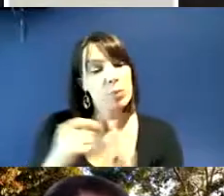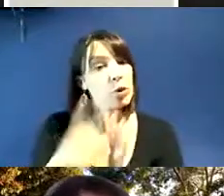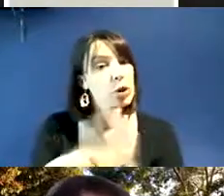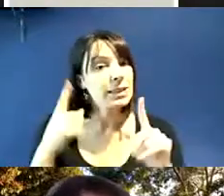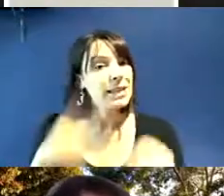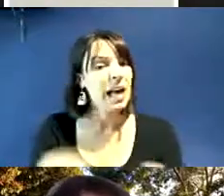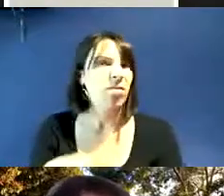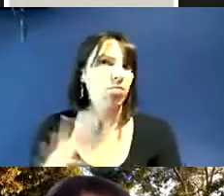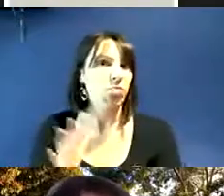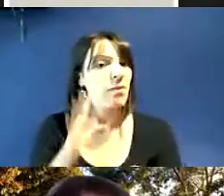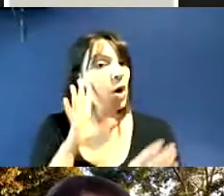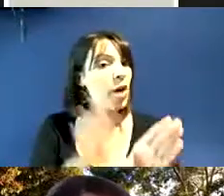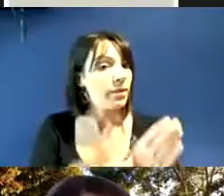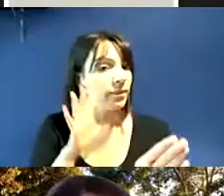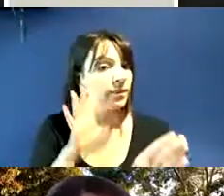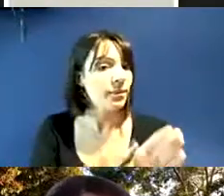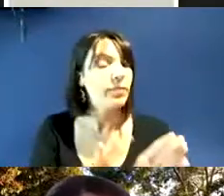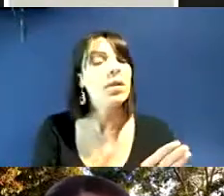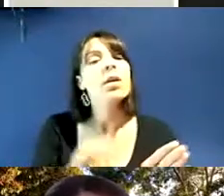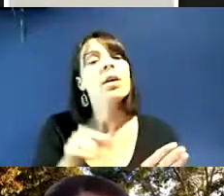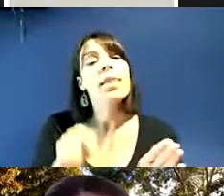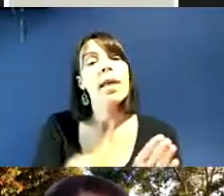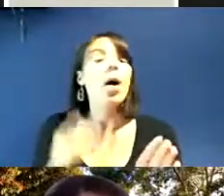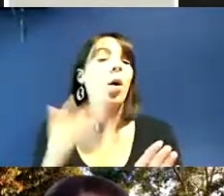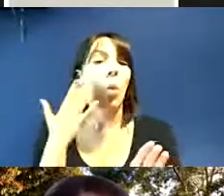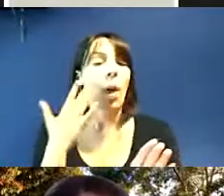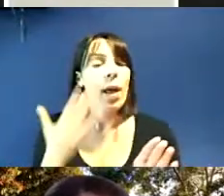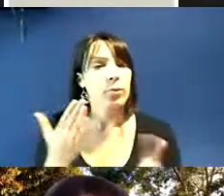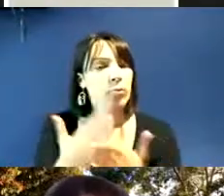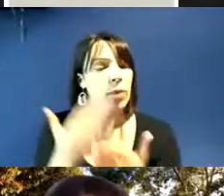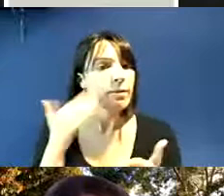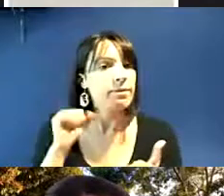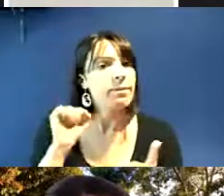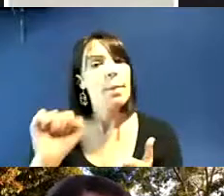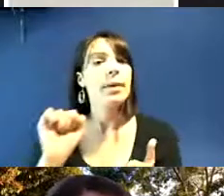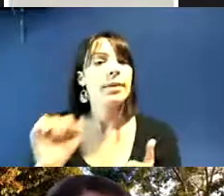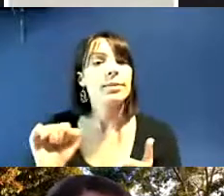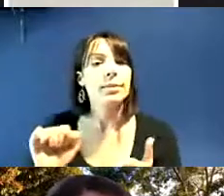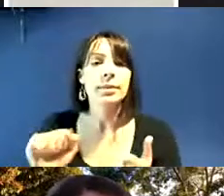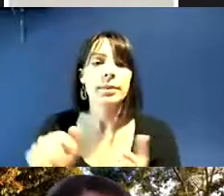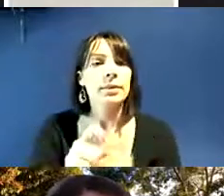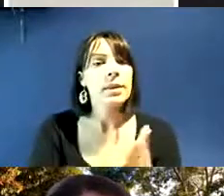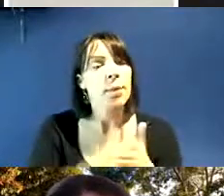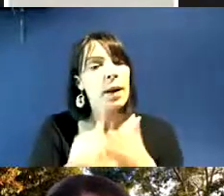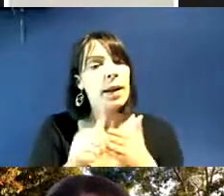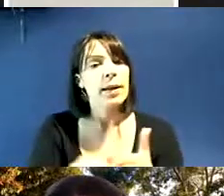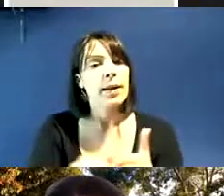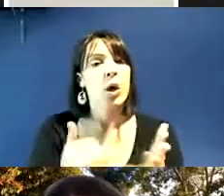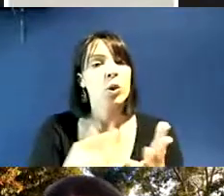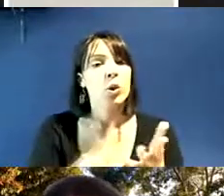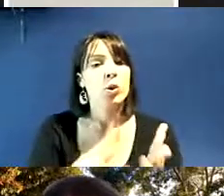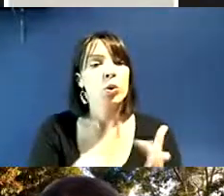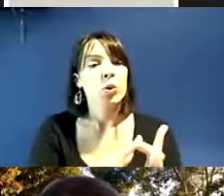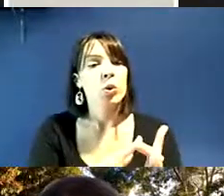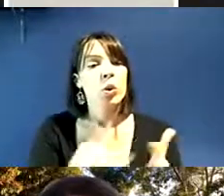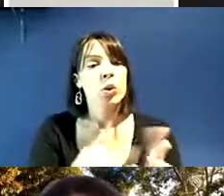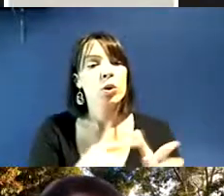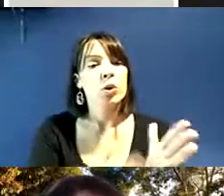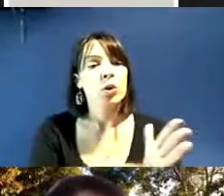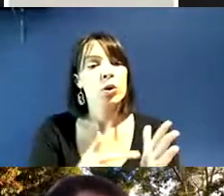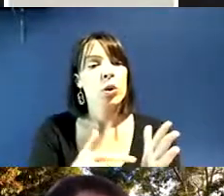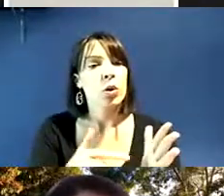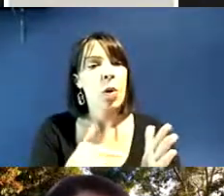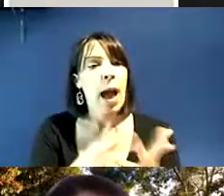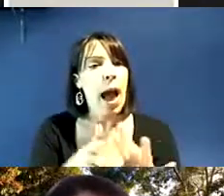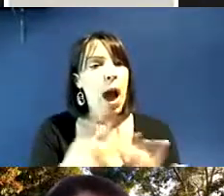when the great feminist disabled leader, Sue Salthouse, donated money to Our Watch. Sue was